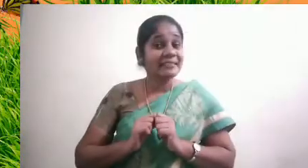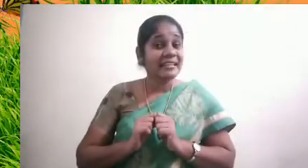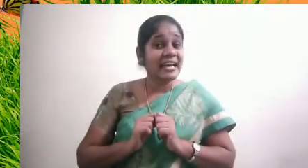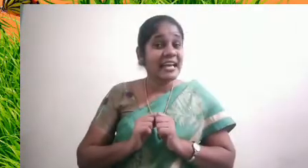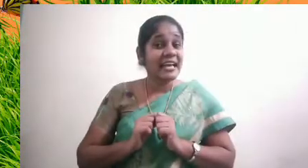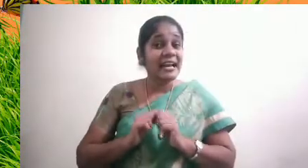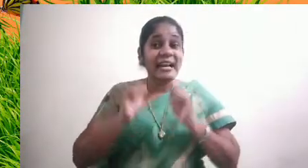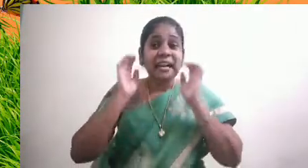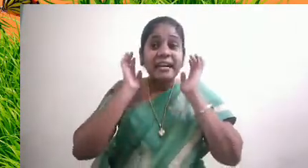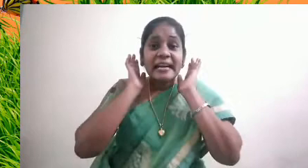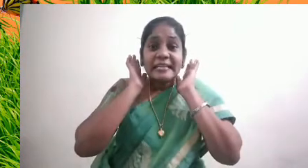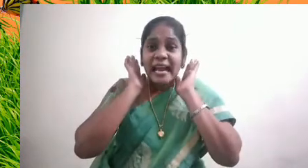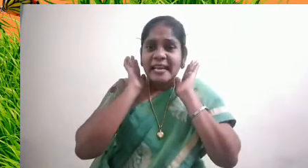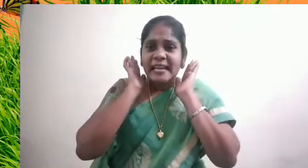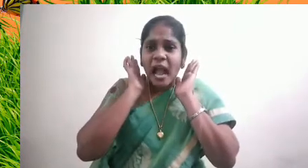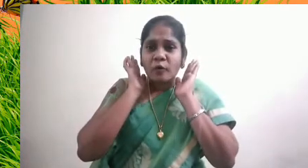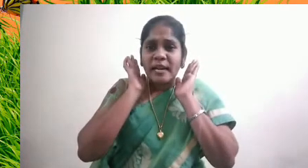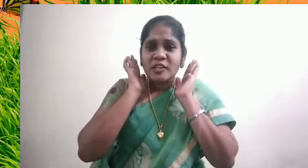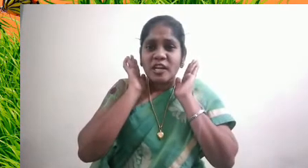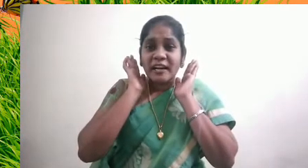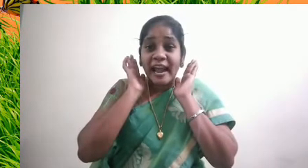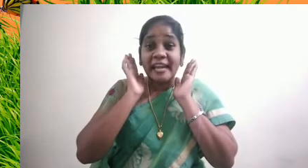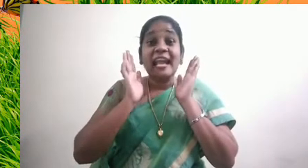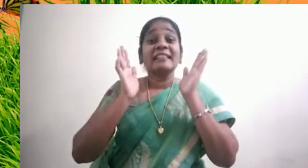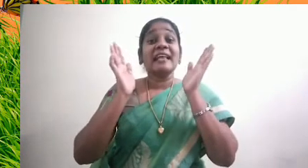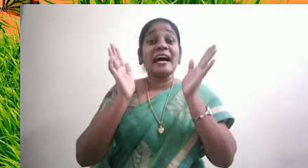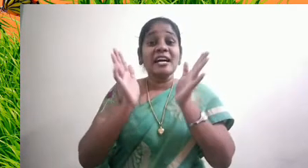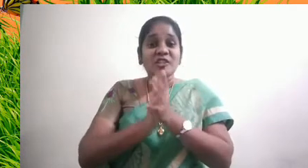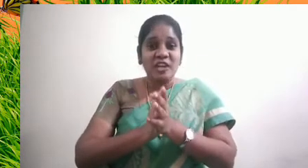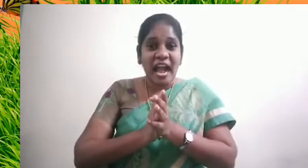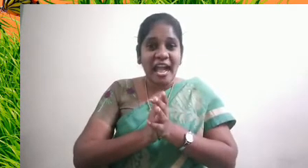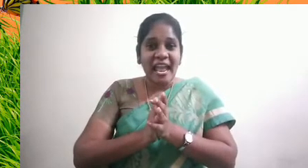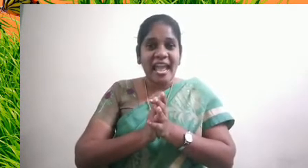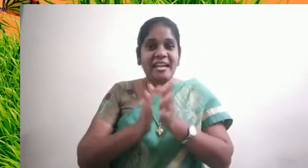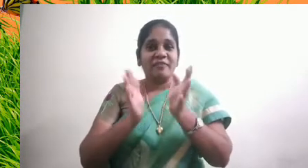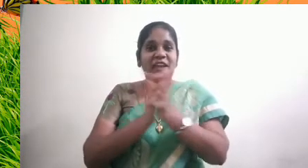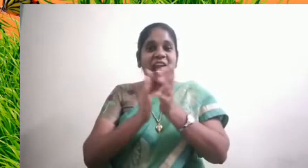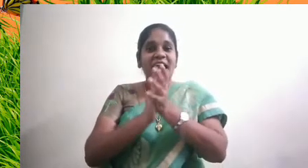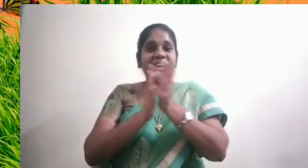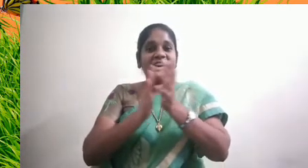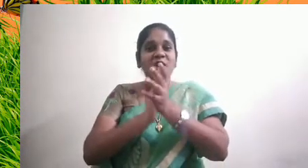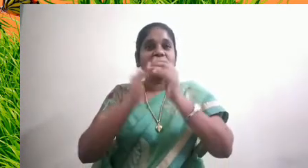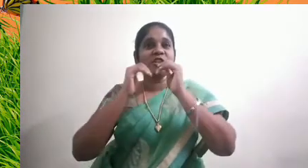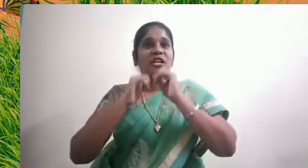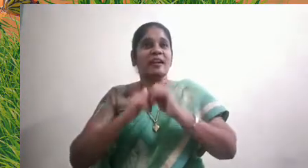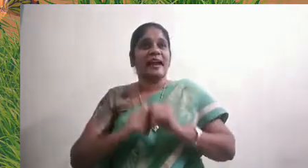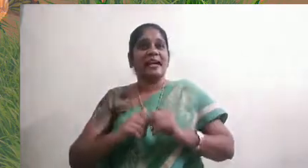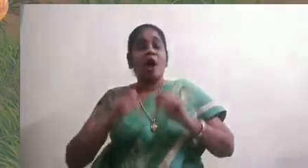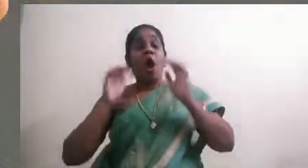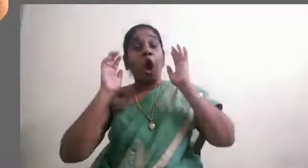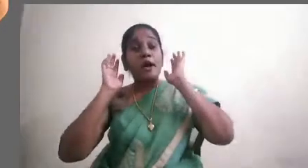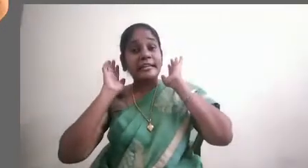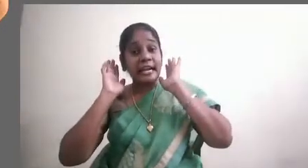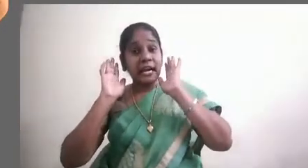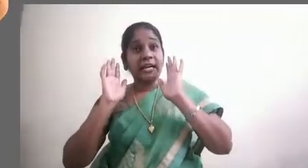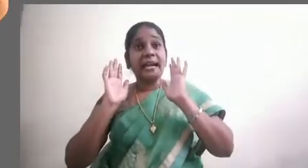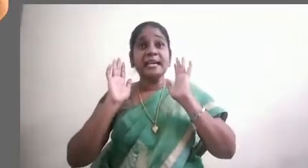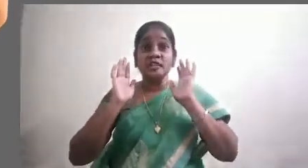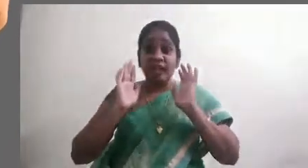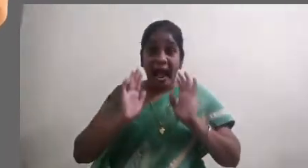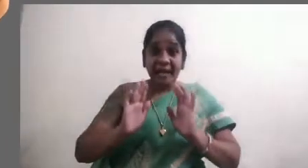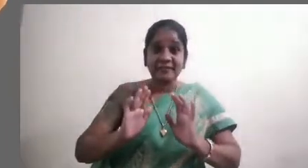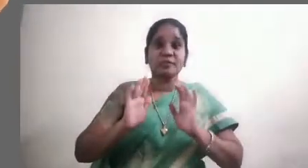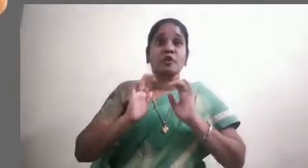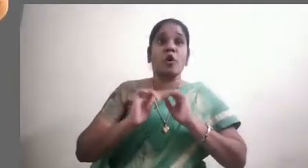the castle? Tell it loudly, children. The giant. Very good, children. On